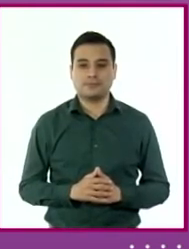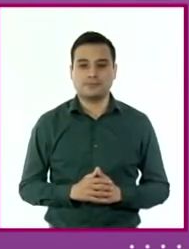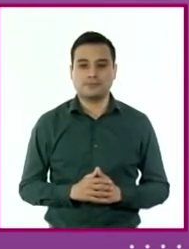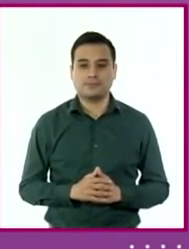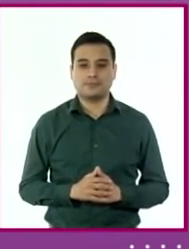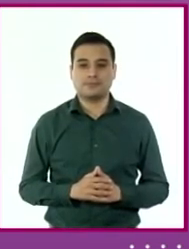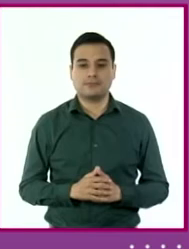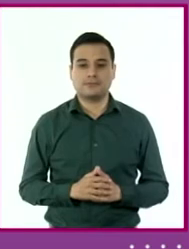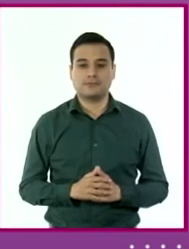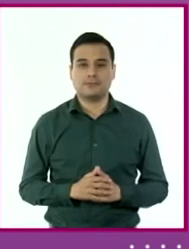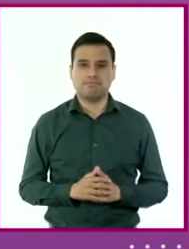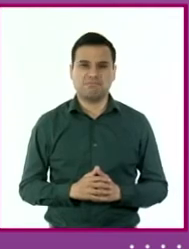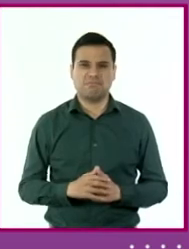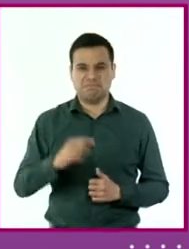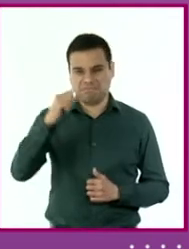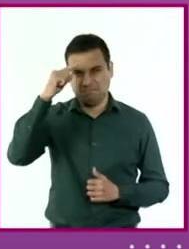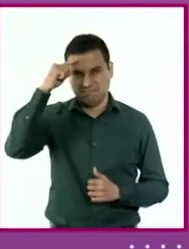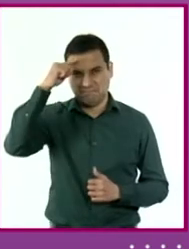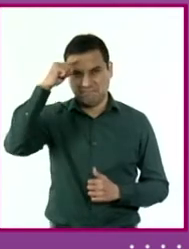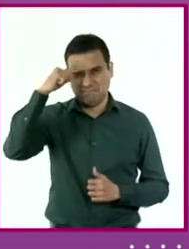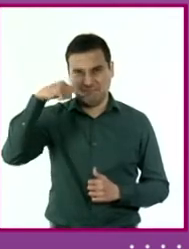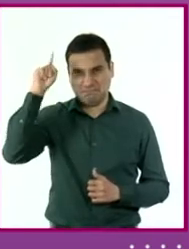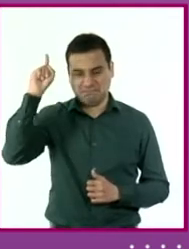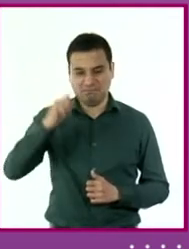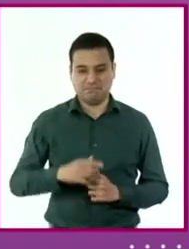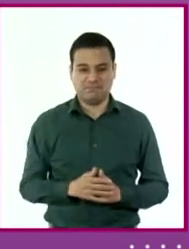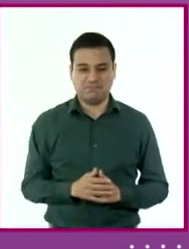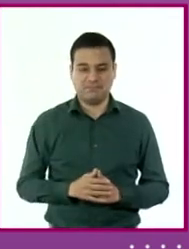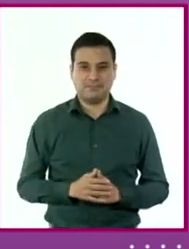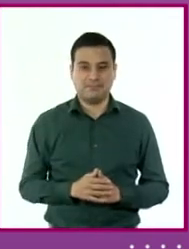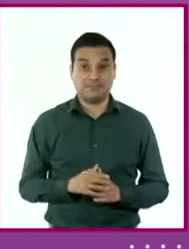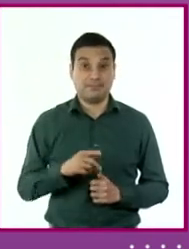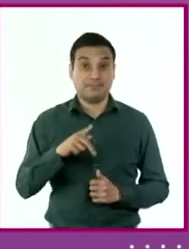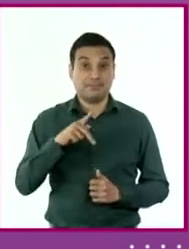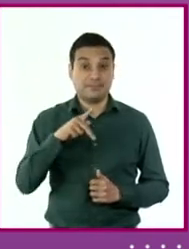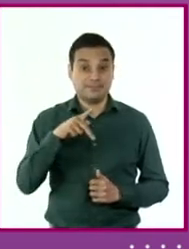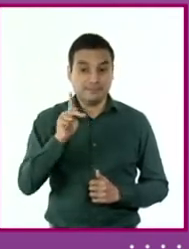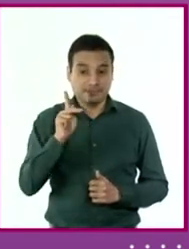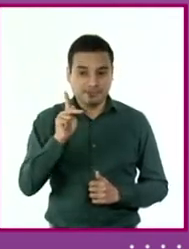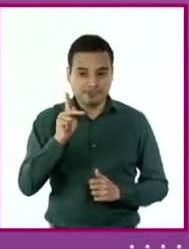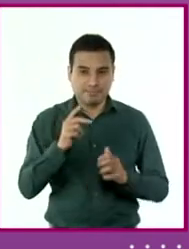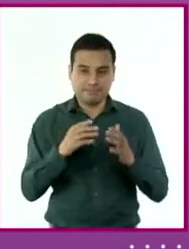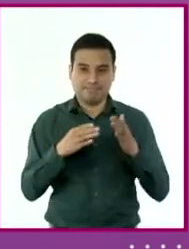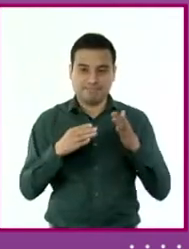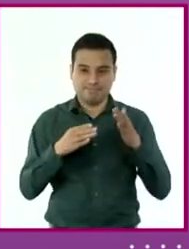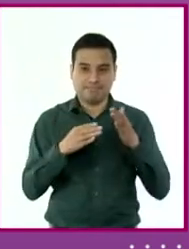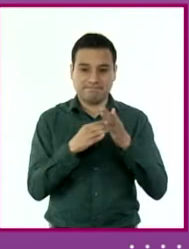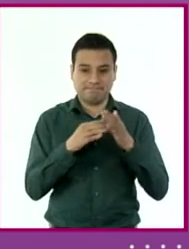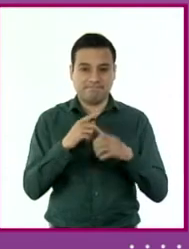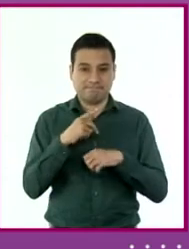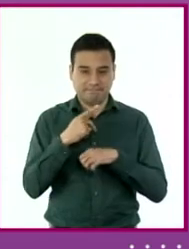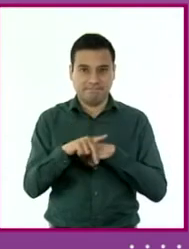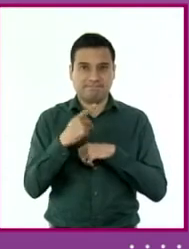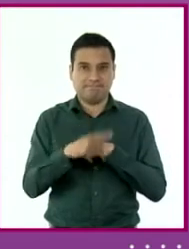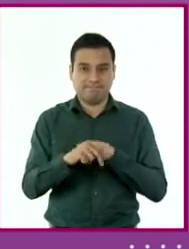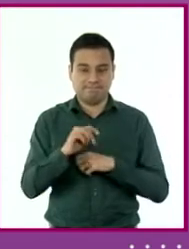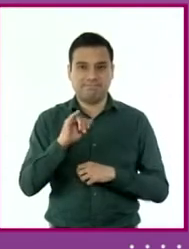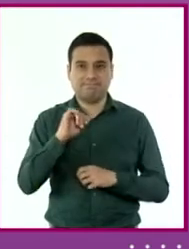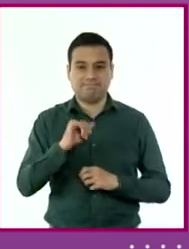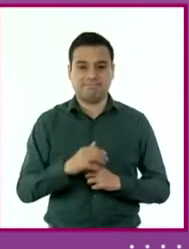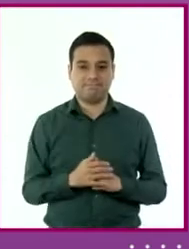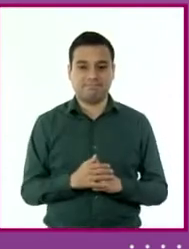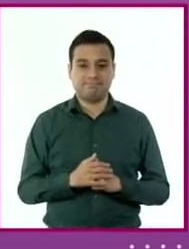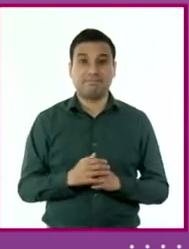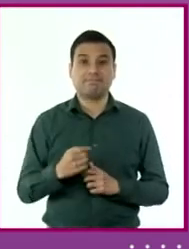Yes, it's easy. But he's an obstacle. He's dangerous. I